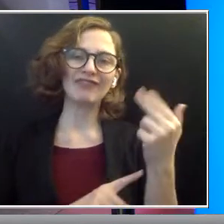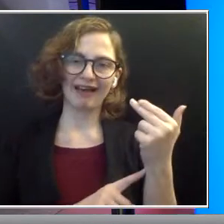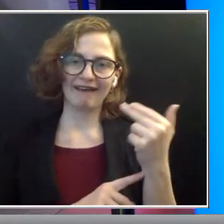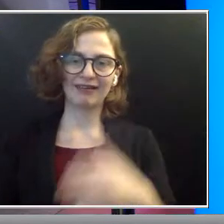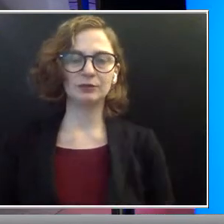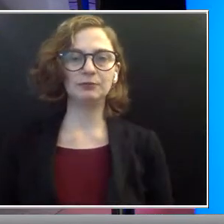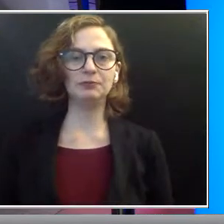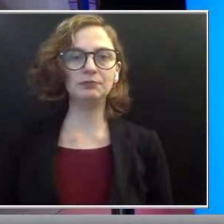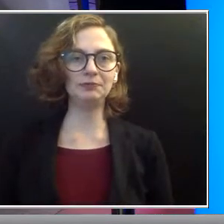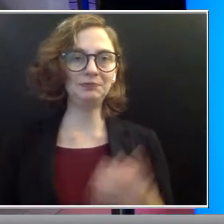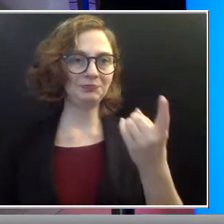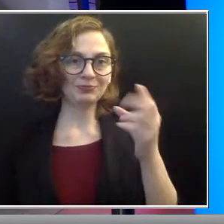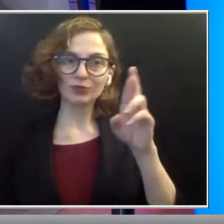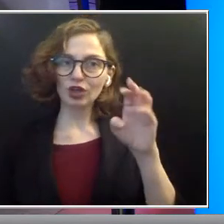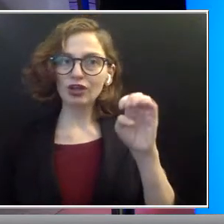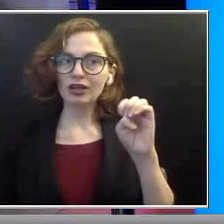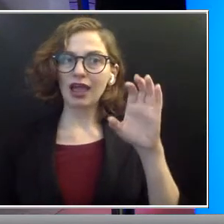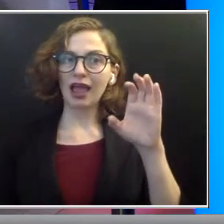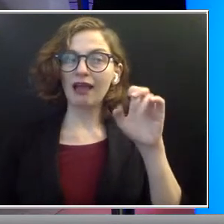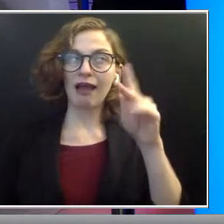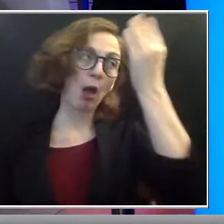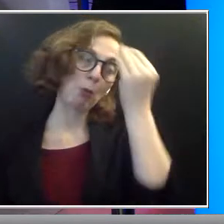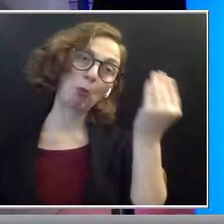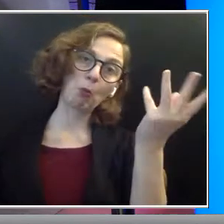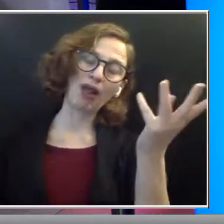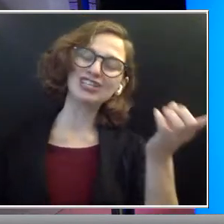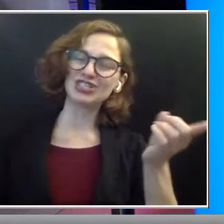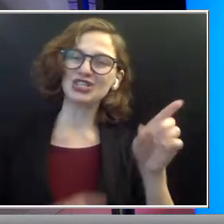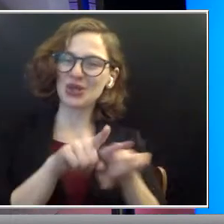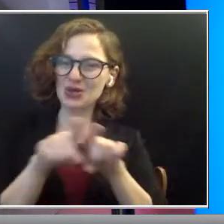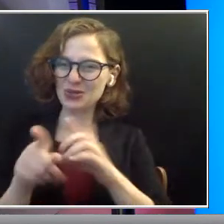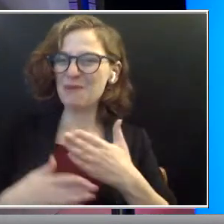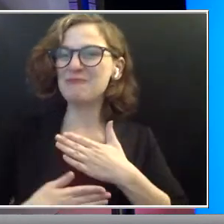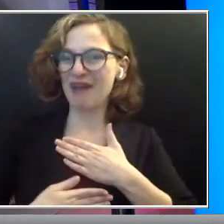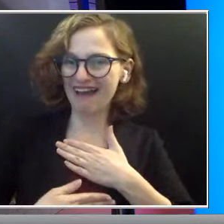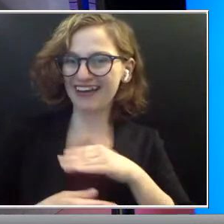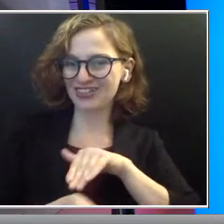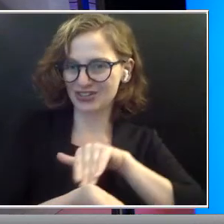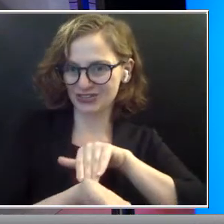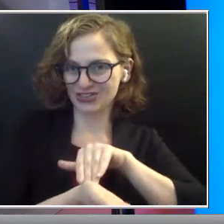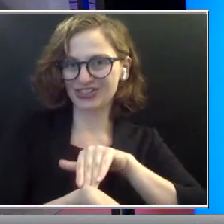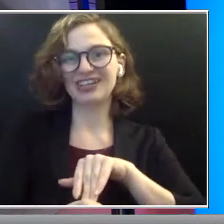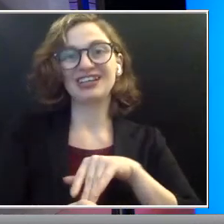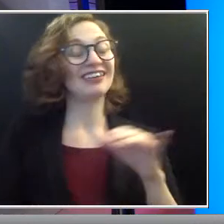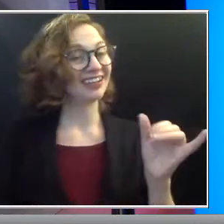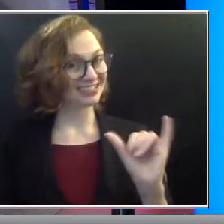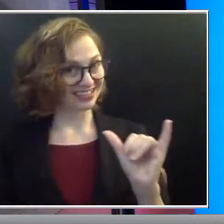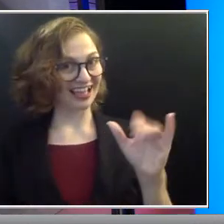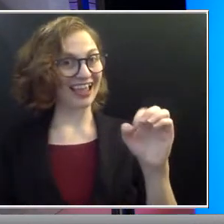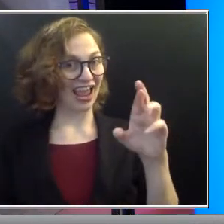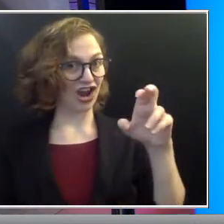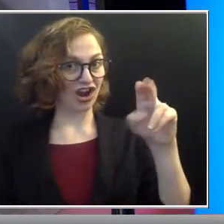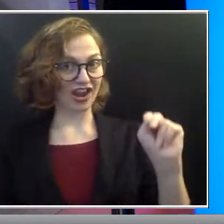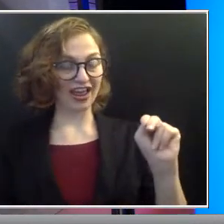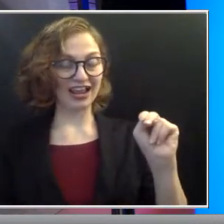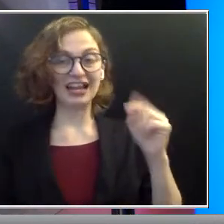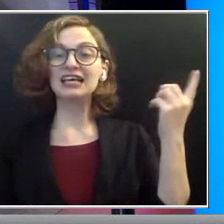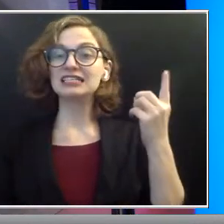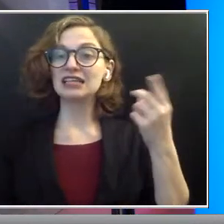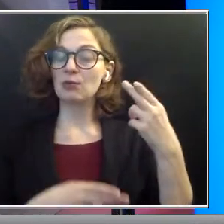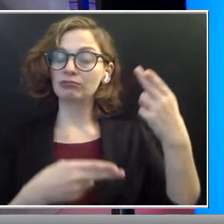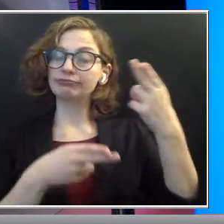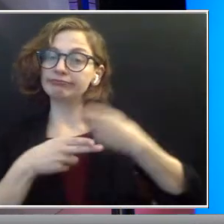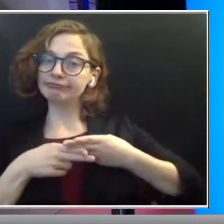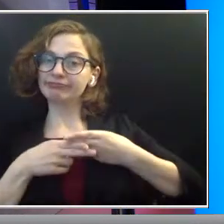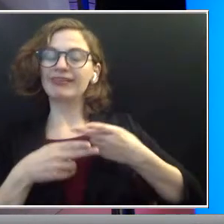my endocrinologist. Because like Erin, I was diagnosed with hyperthyroidism bordering on Graves' disease, but I've been in